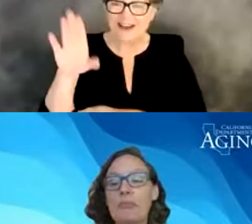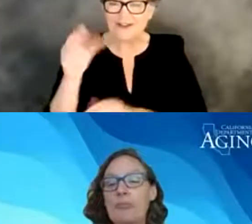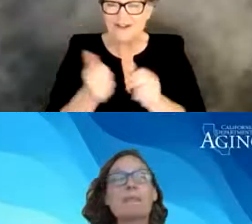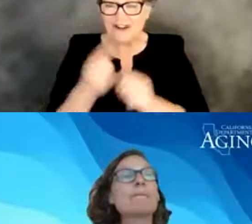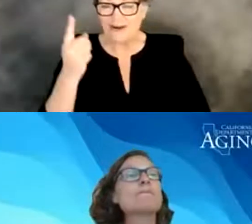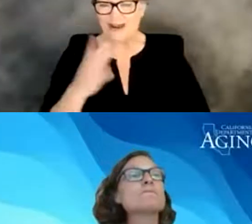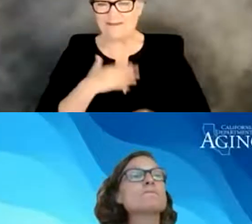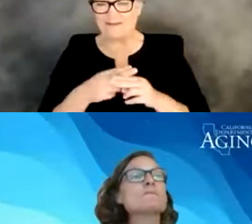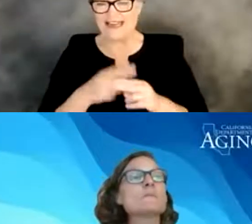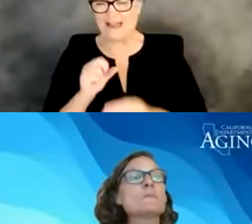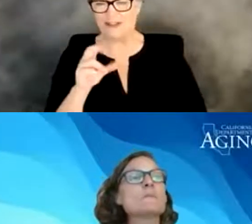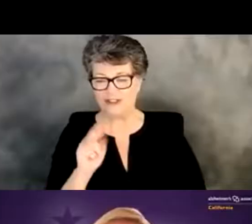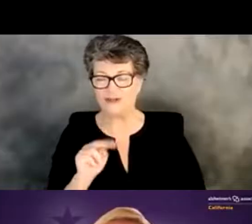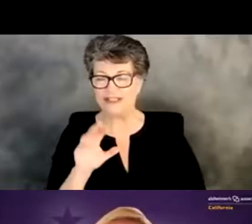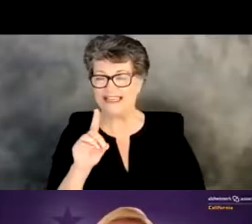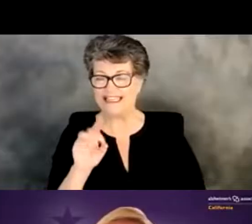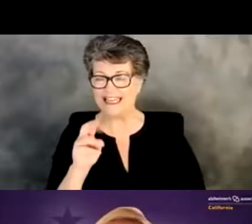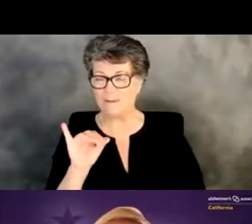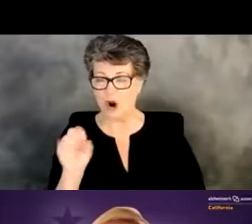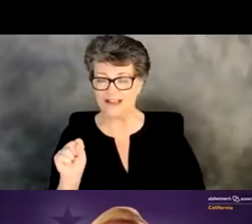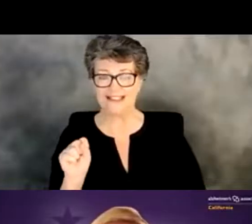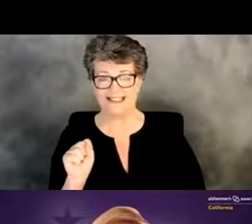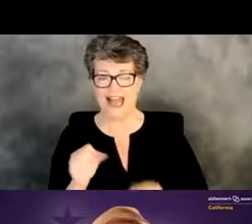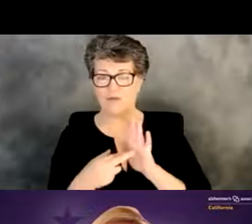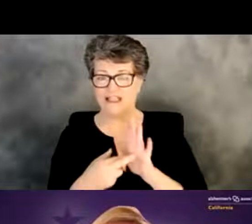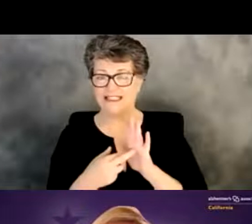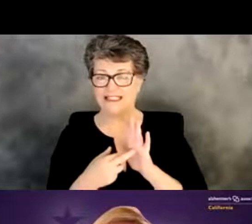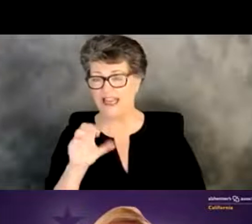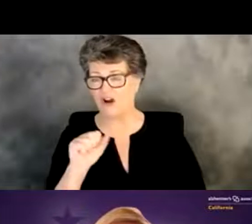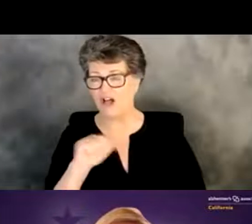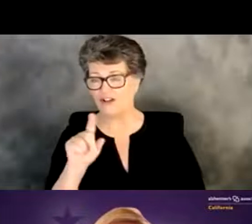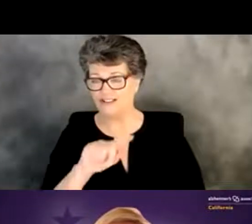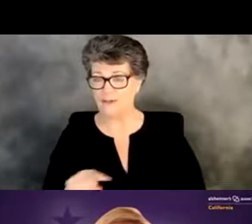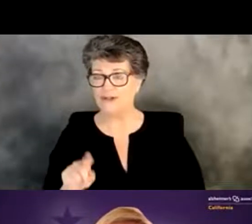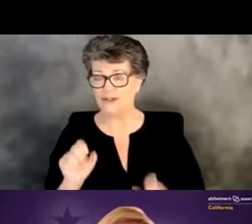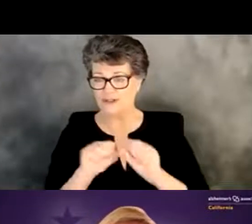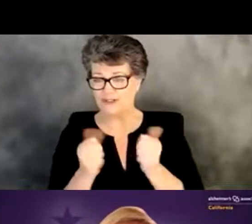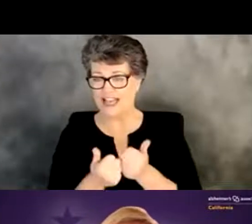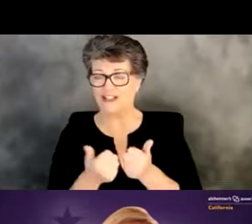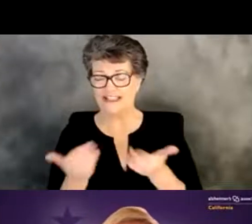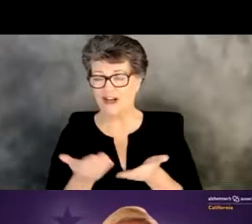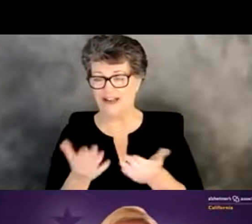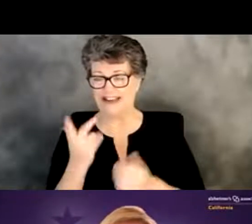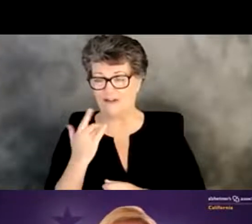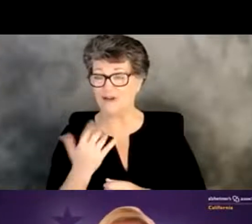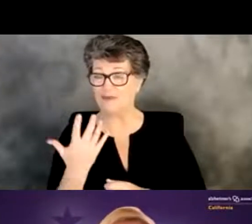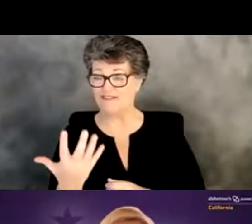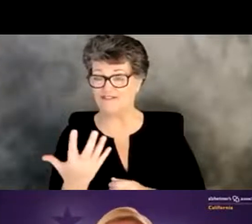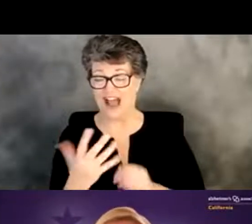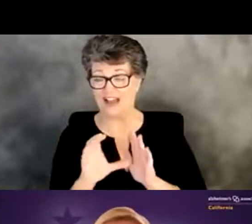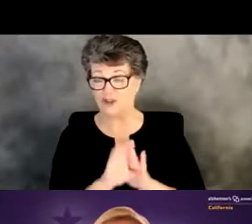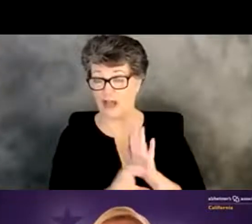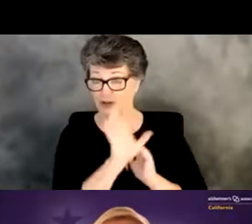everyone. I'm Susan DeMorris, and I'm representing the Alzheimer's Association in California. We have 5 chapters throughout the state, and we're part